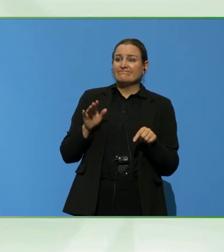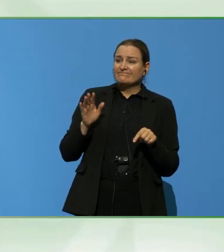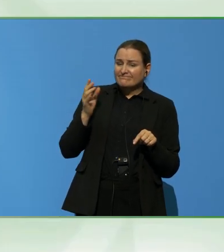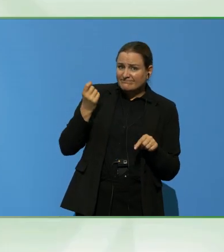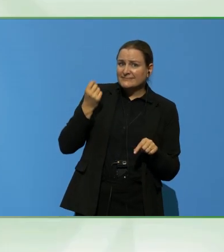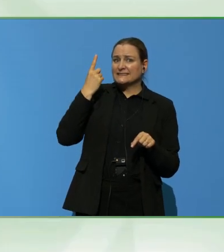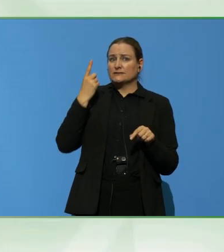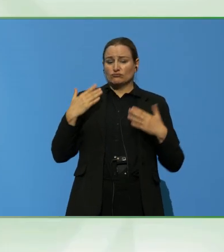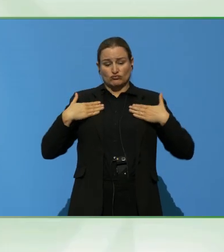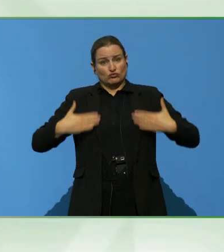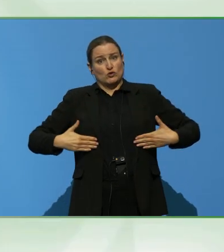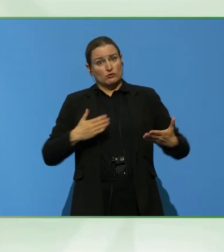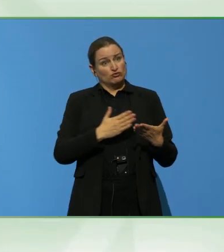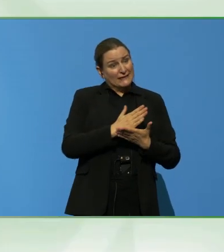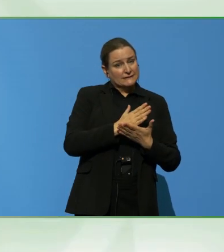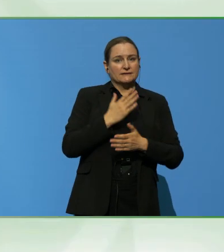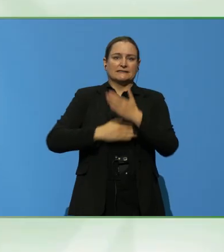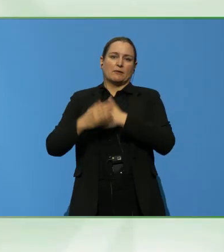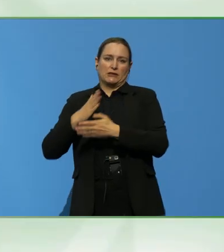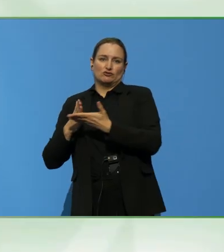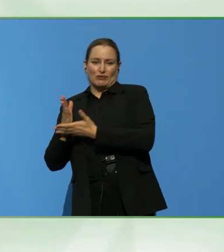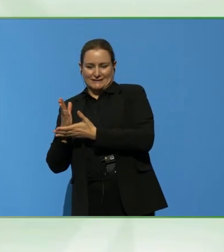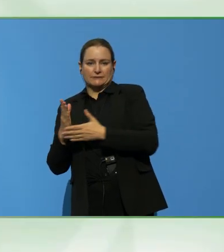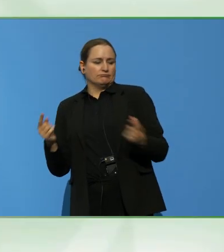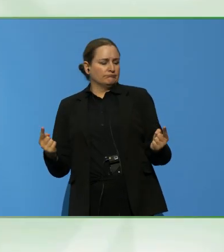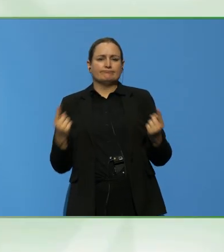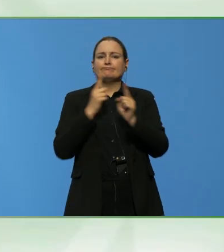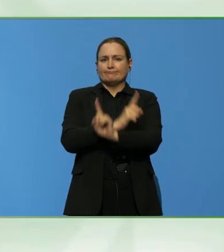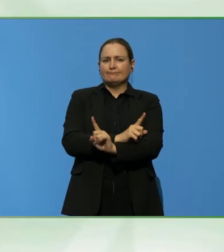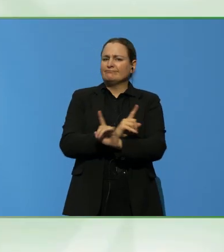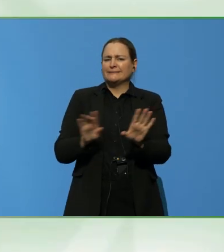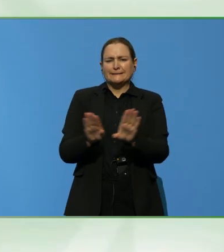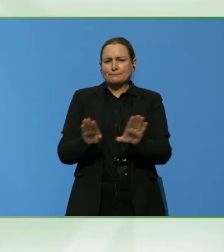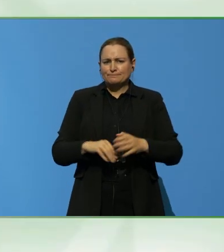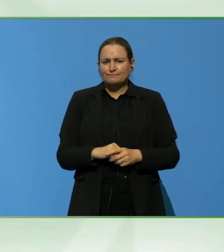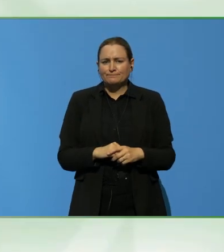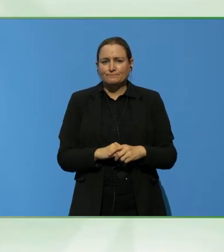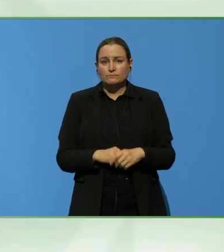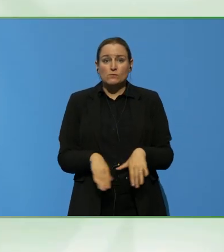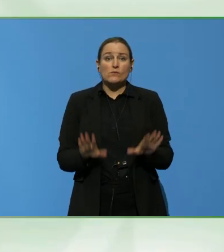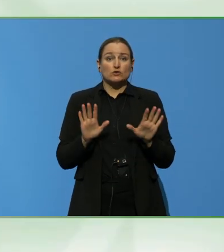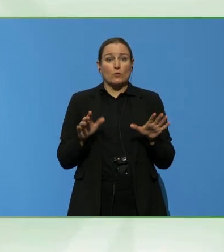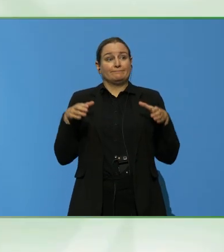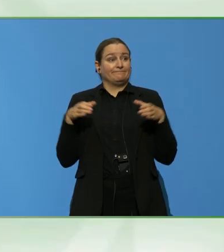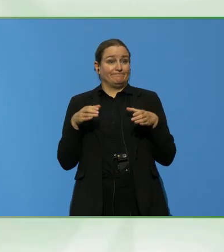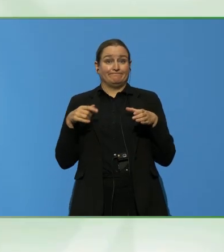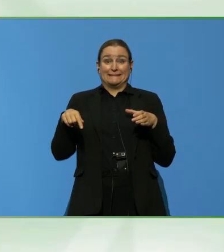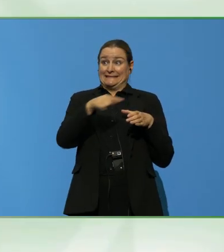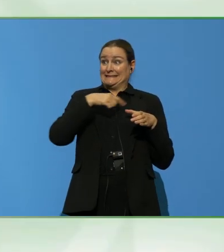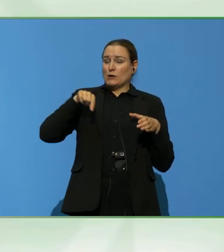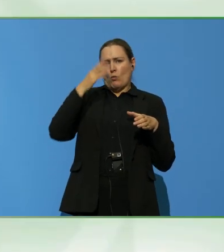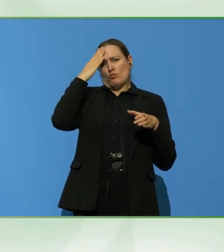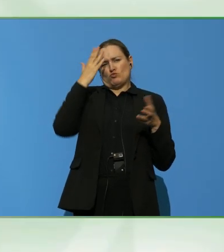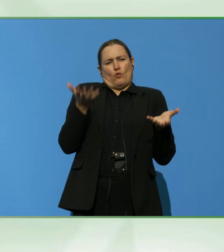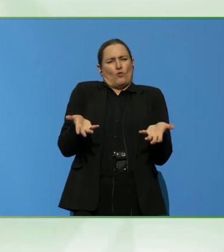baseline that human rights are disability rights and disability rights are human rights. However, outside of, let's call it a bubble, outside of this bubble,